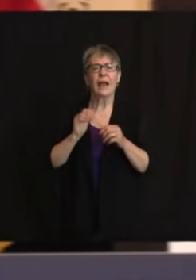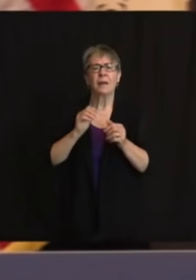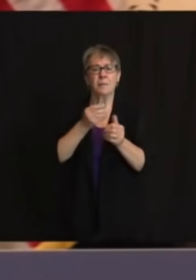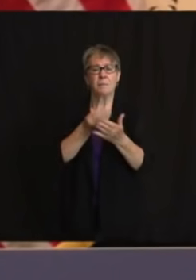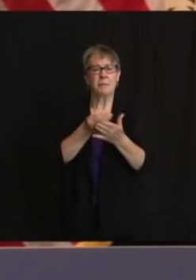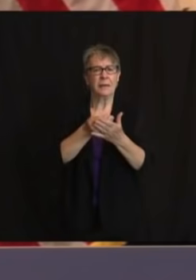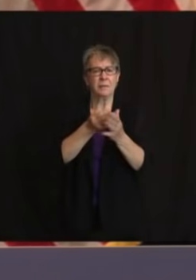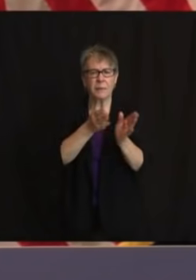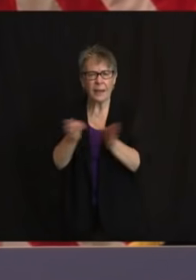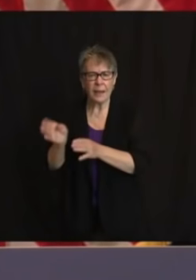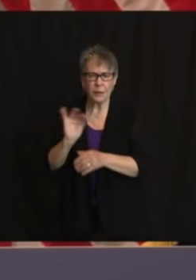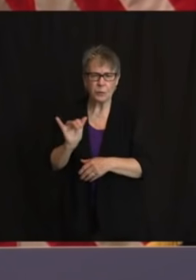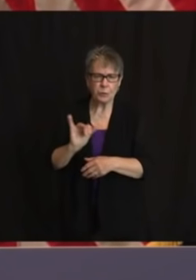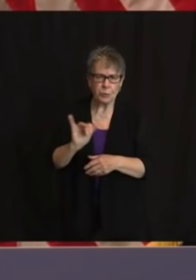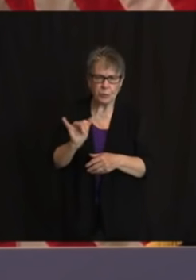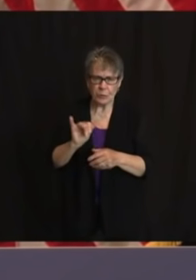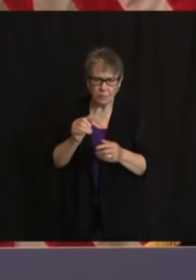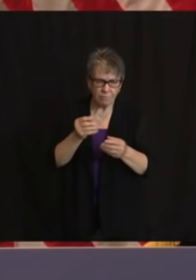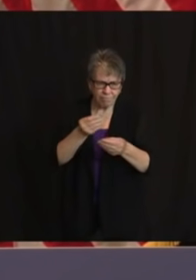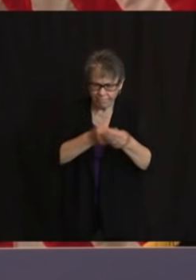Martell, let's hit Ian here.